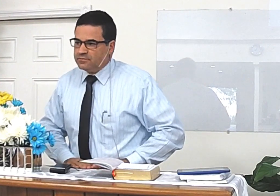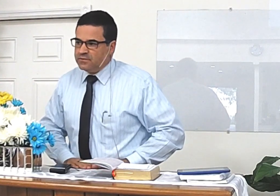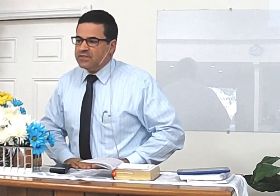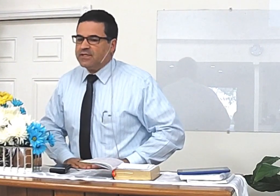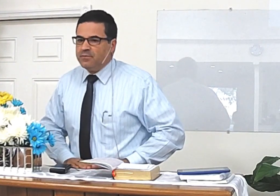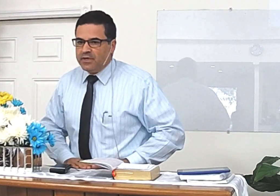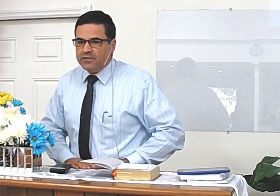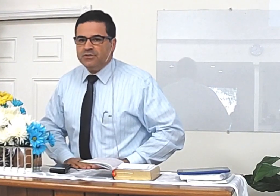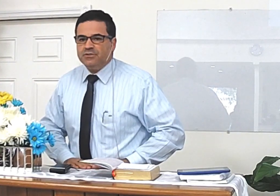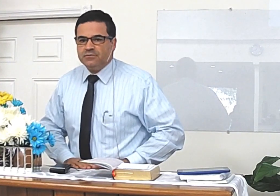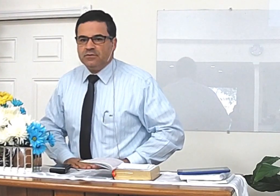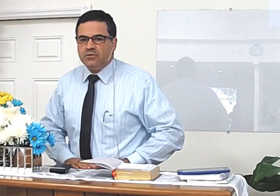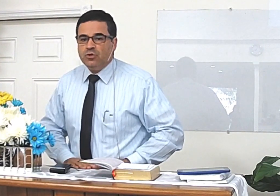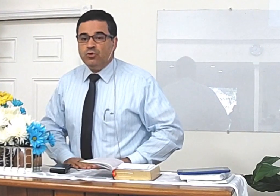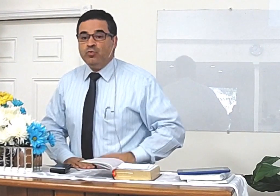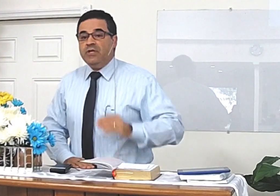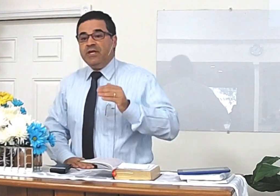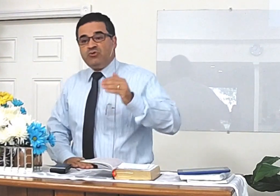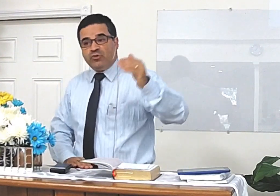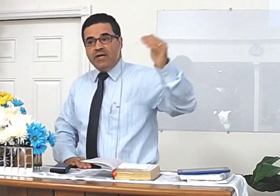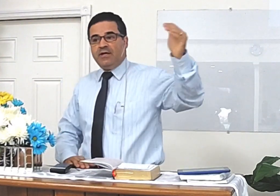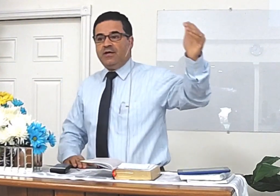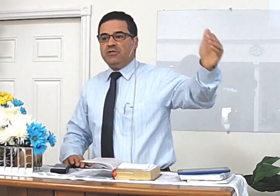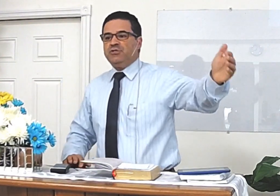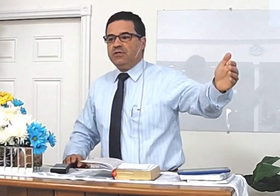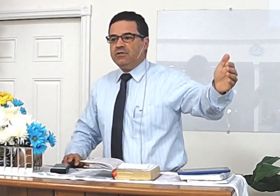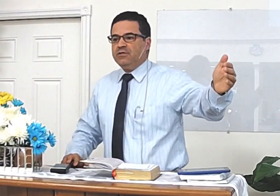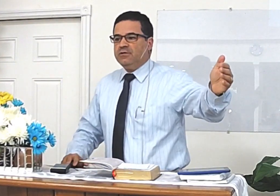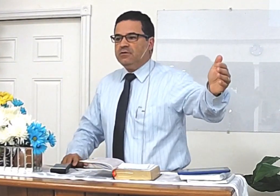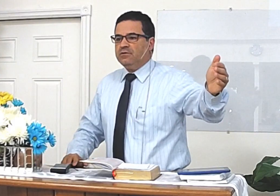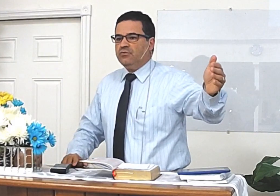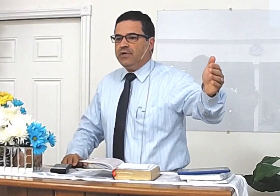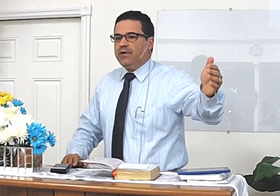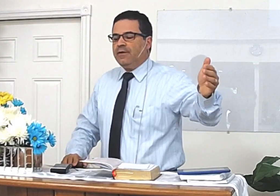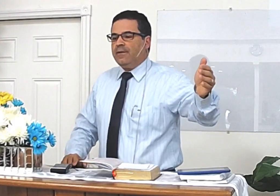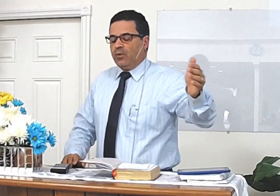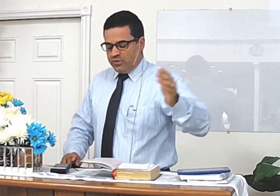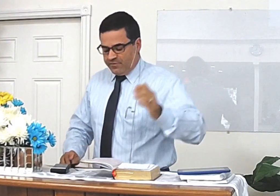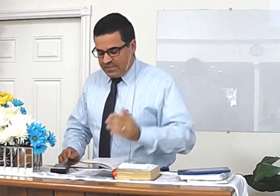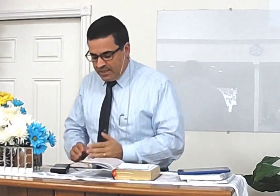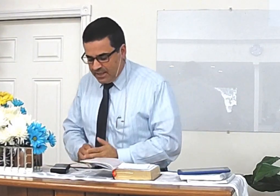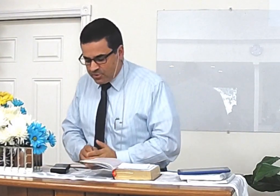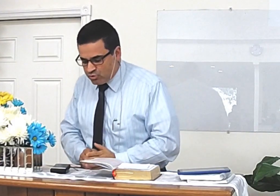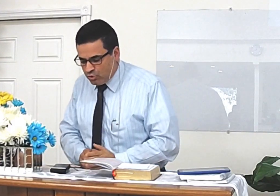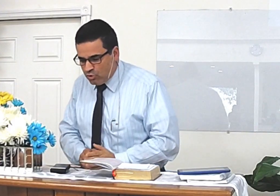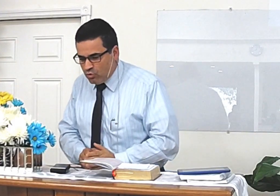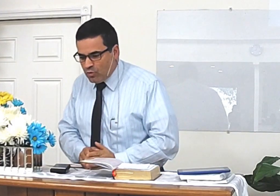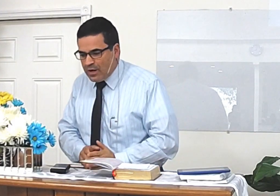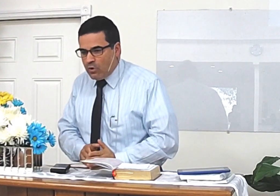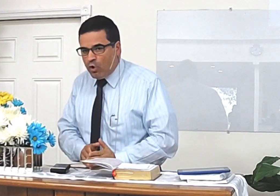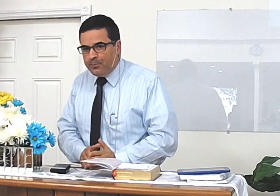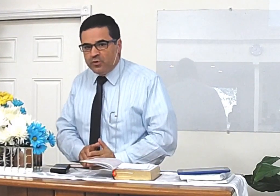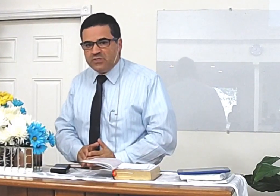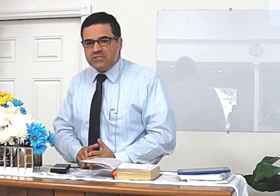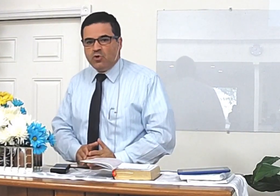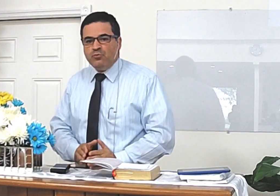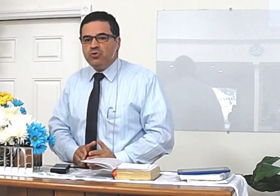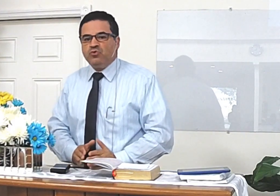The opposition, right? Exactly. In the beginning of the church, the enemy